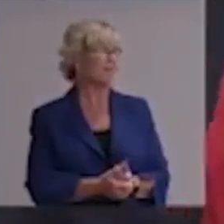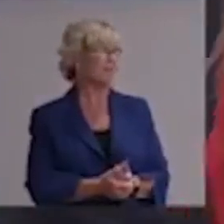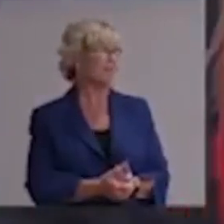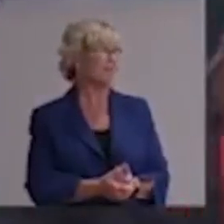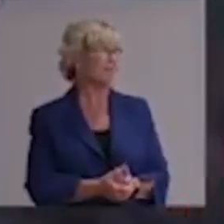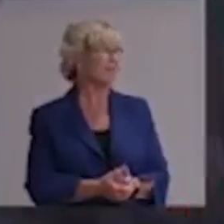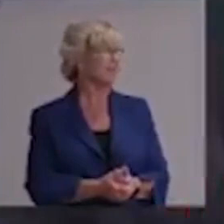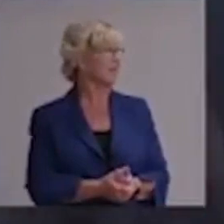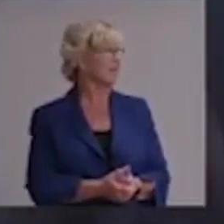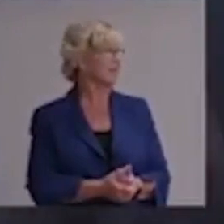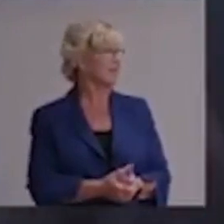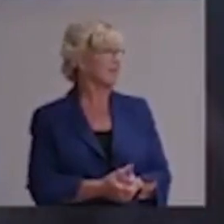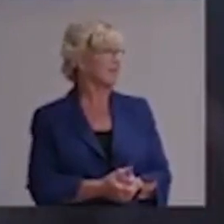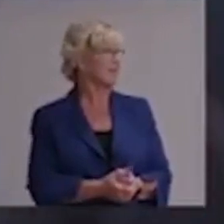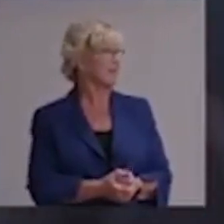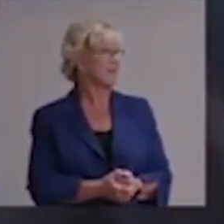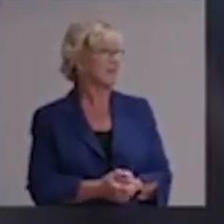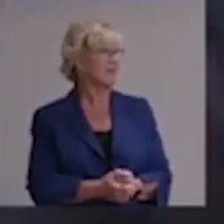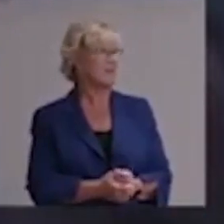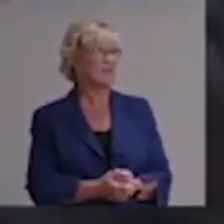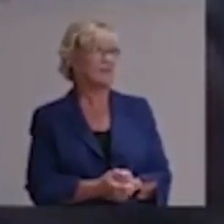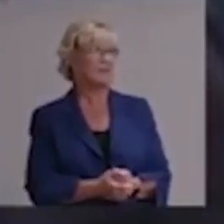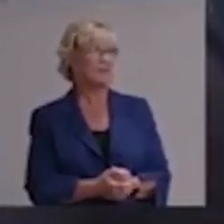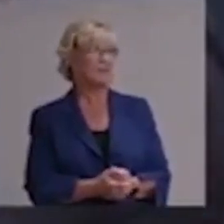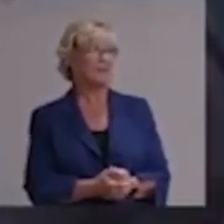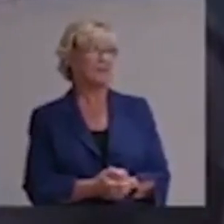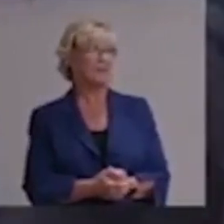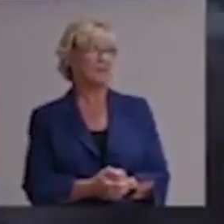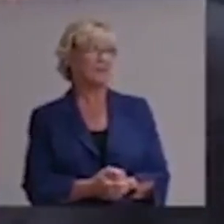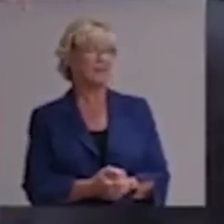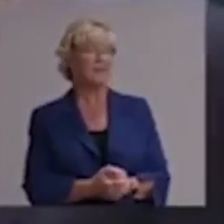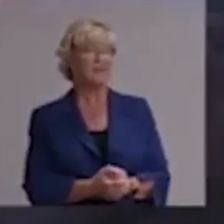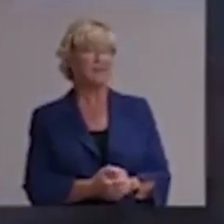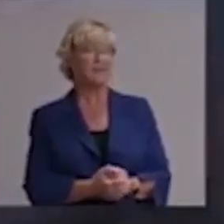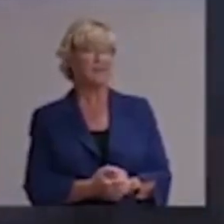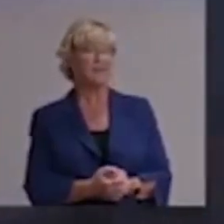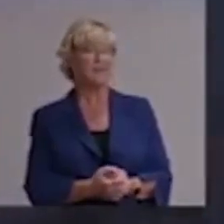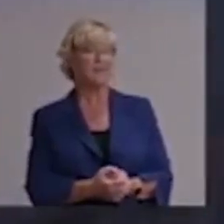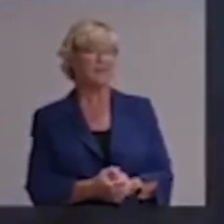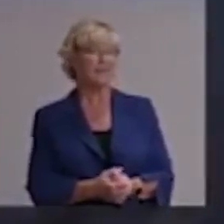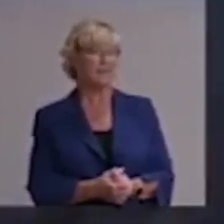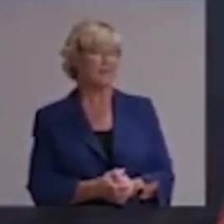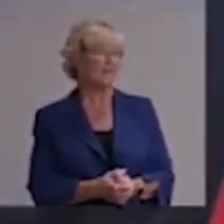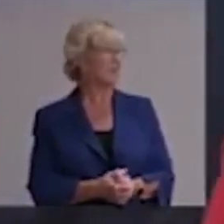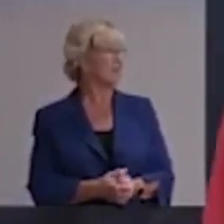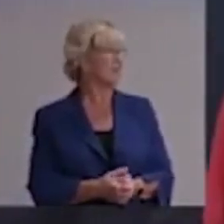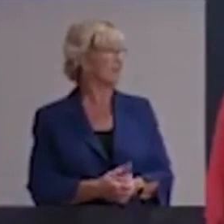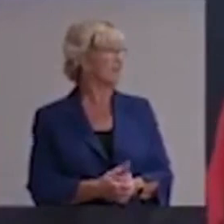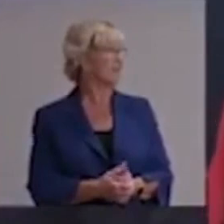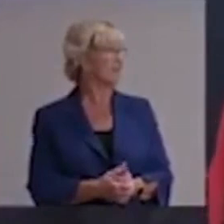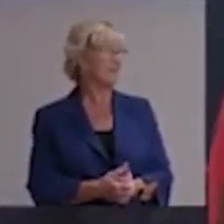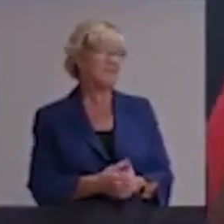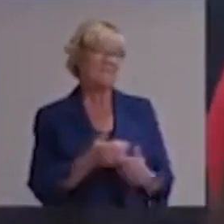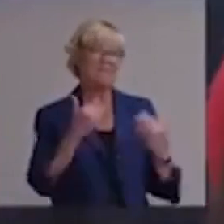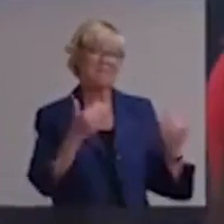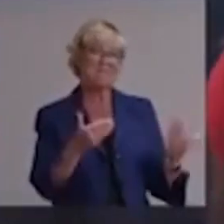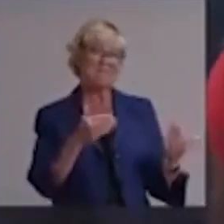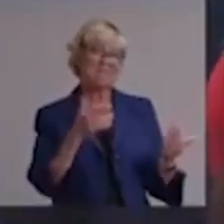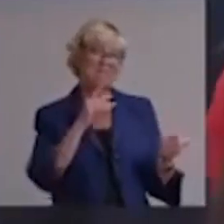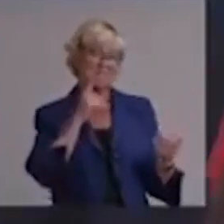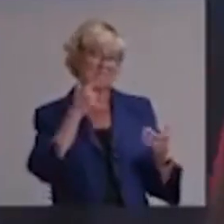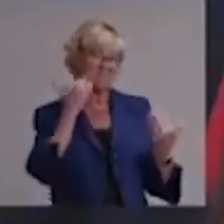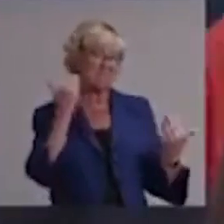and hopefully they come out with injunctions to stop these laws before they take effect, but time will